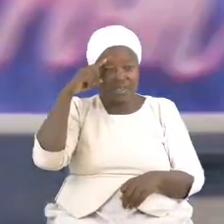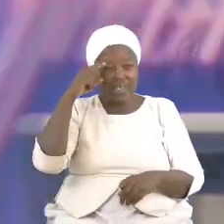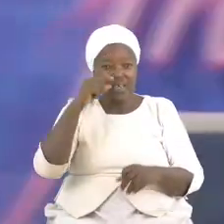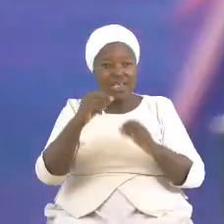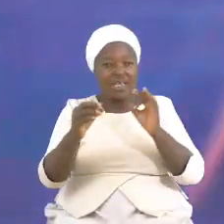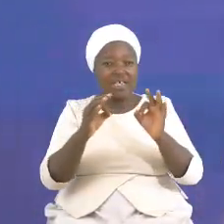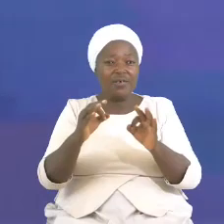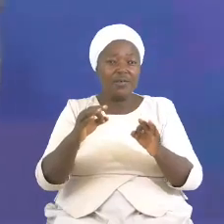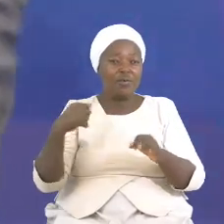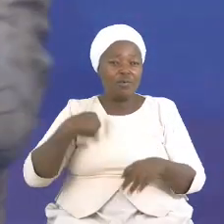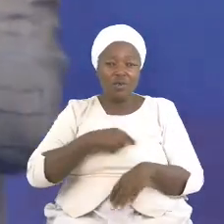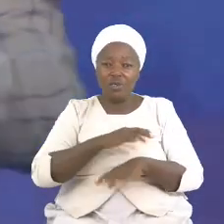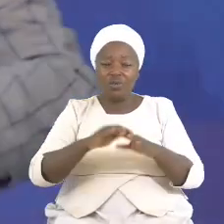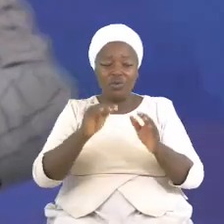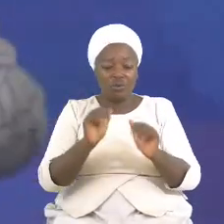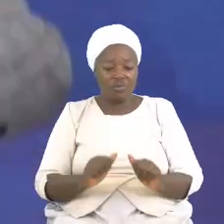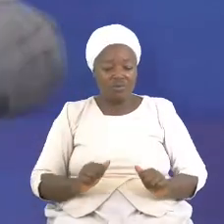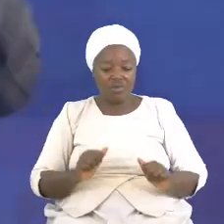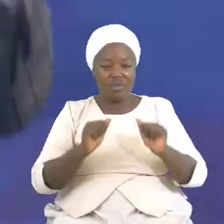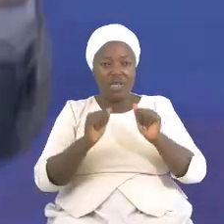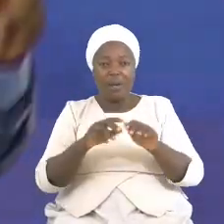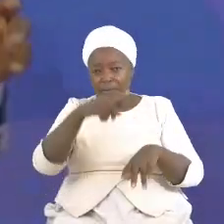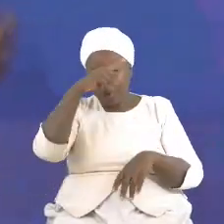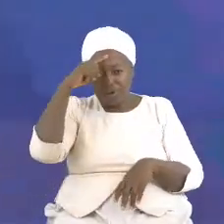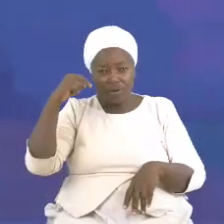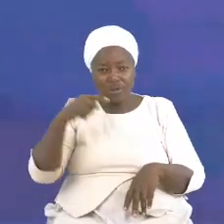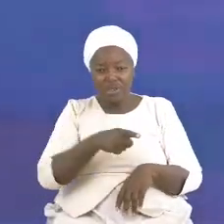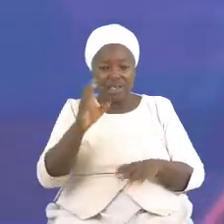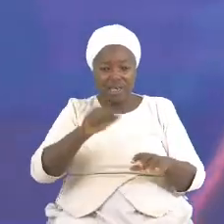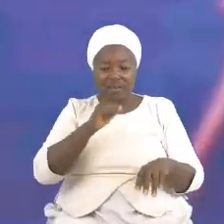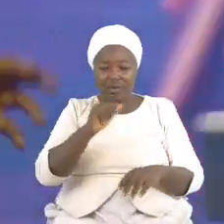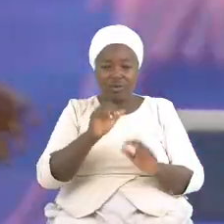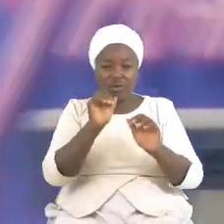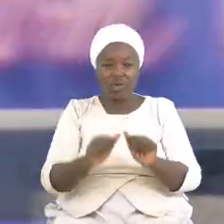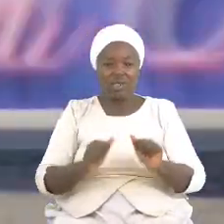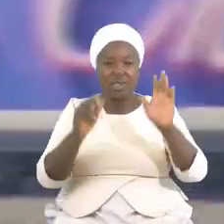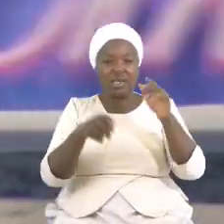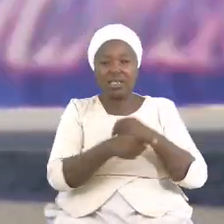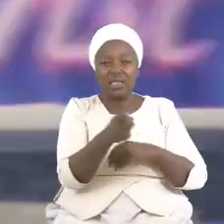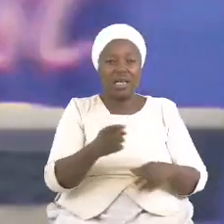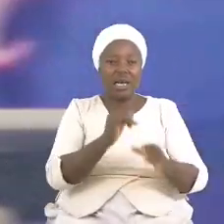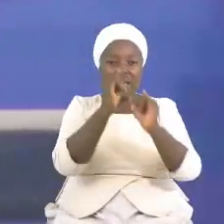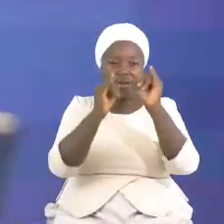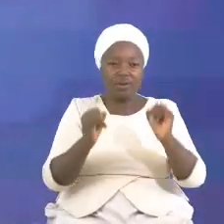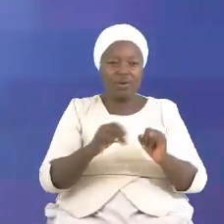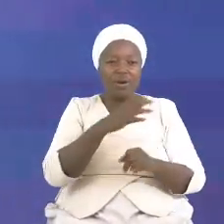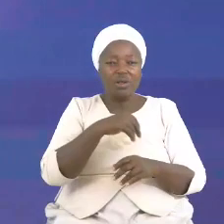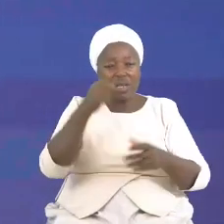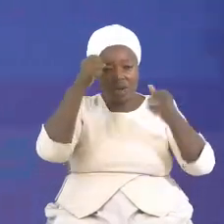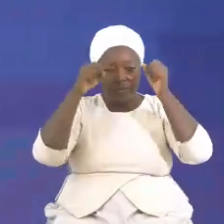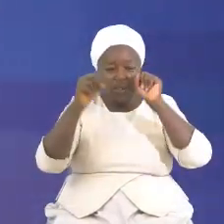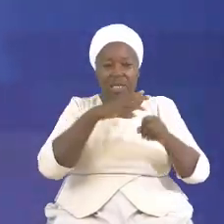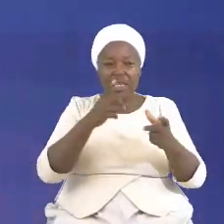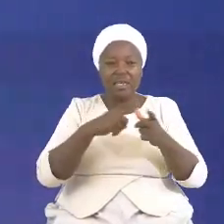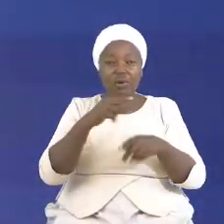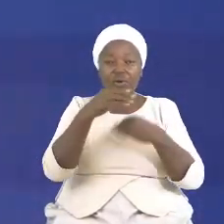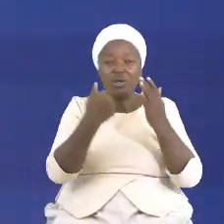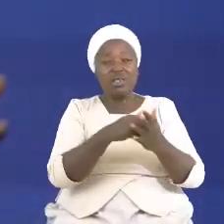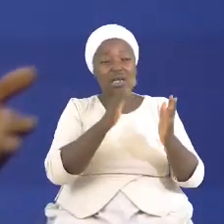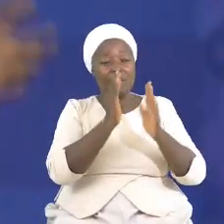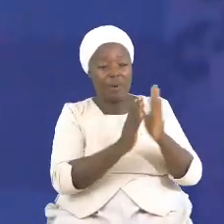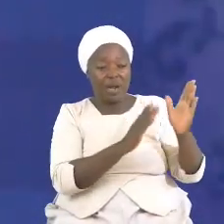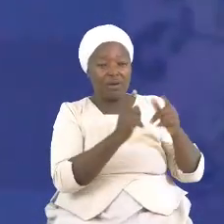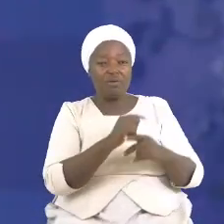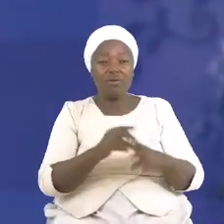up their idol, their God, their covetousness, and their aspiration, and their ambition